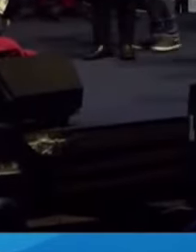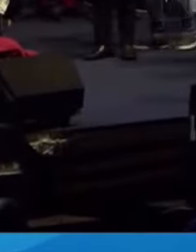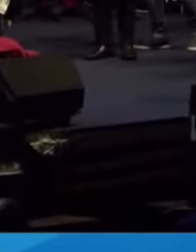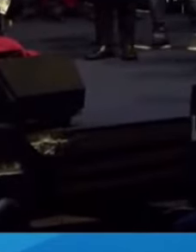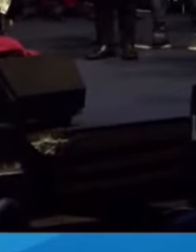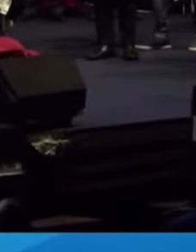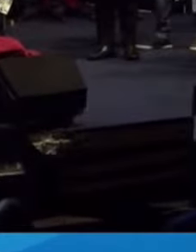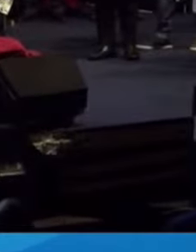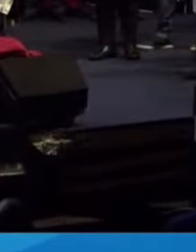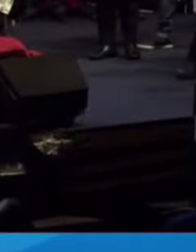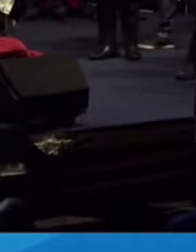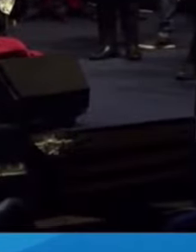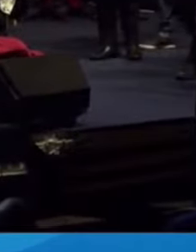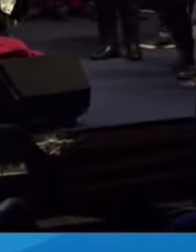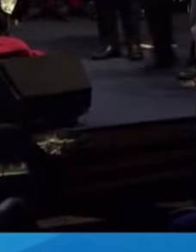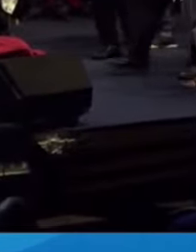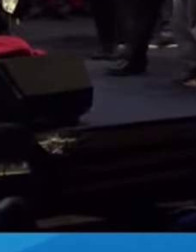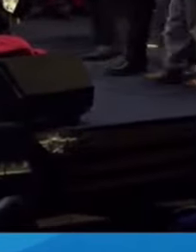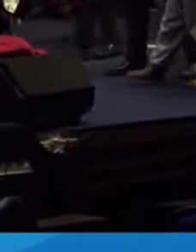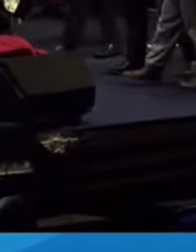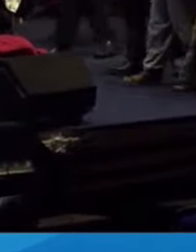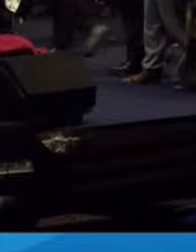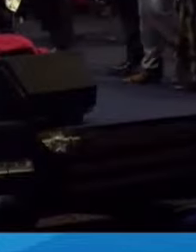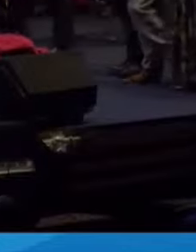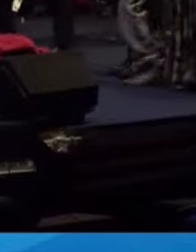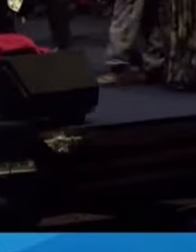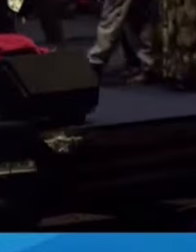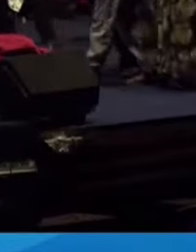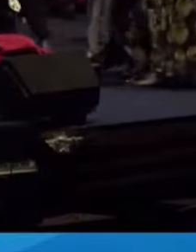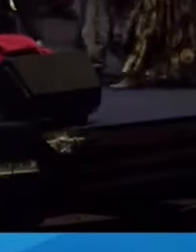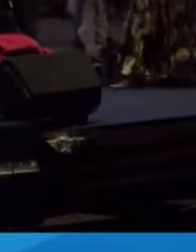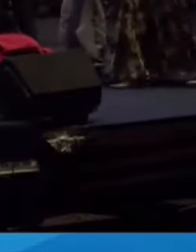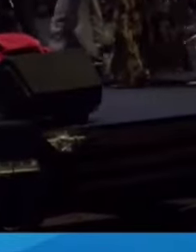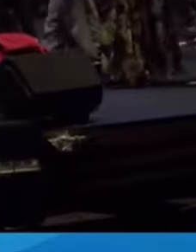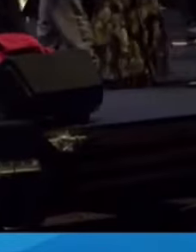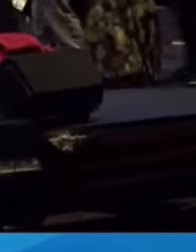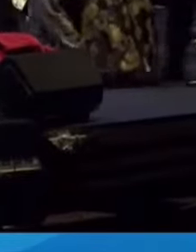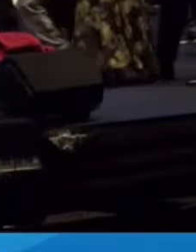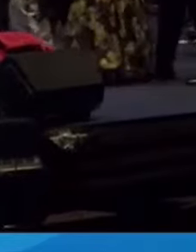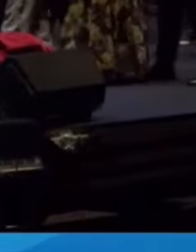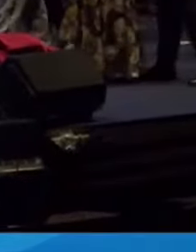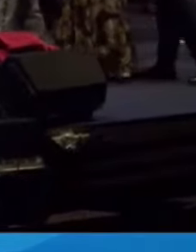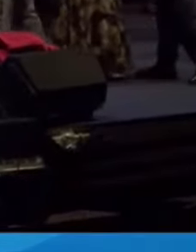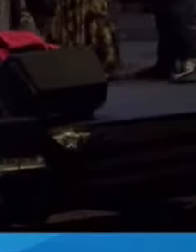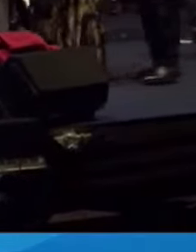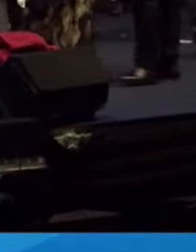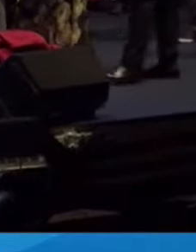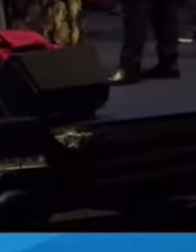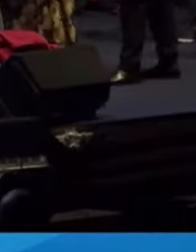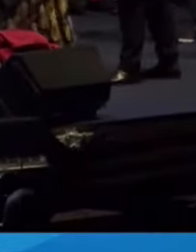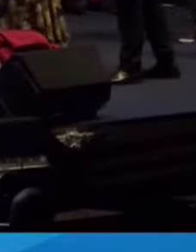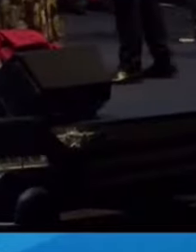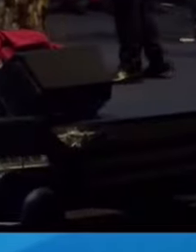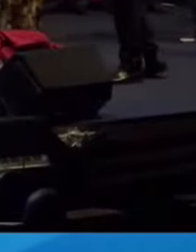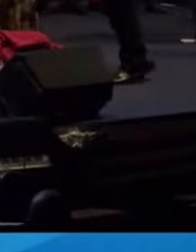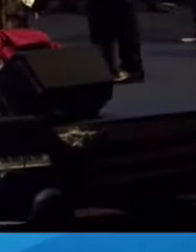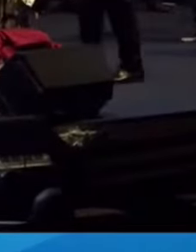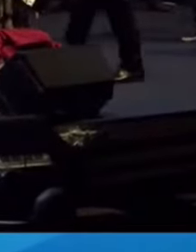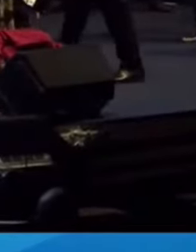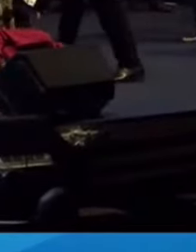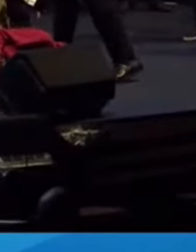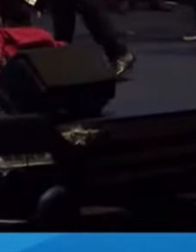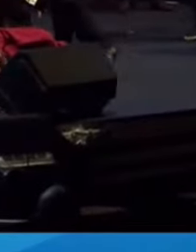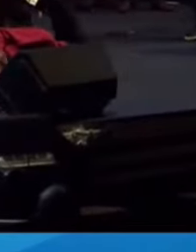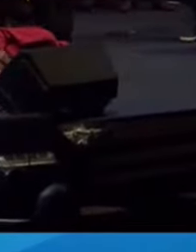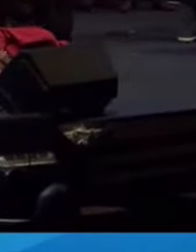boy was autistic and autistic autistic and he was all over the place and he could not speak and now he's really calm and he's beginning to speak